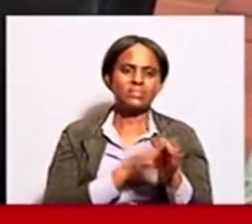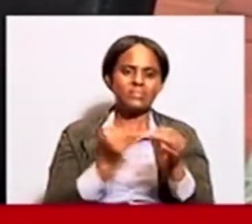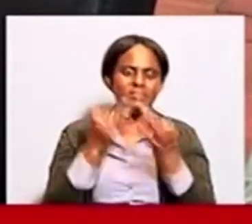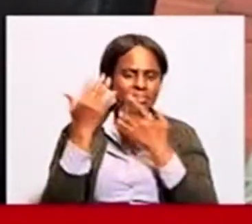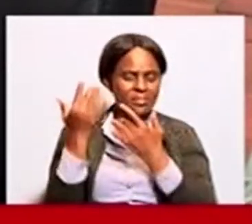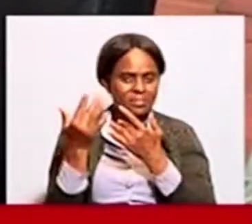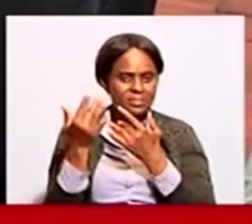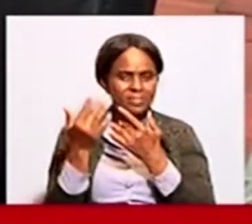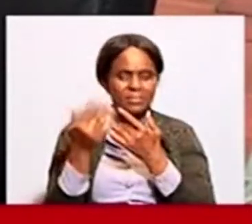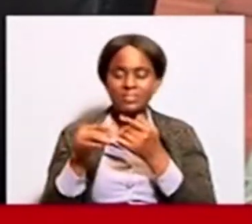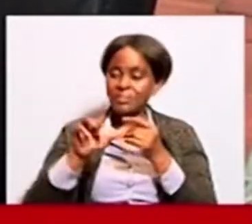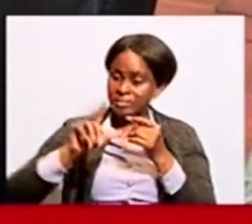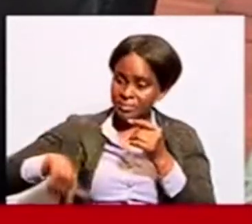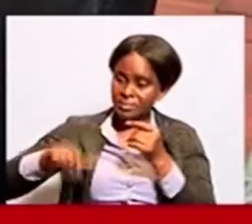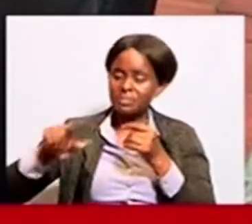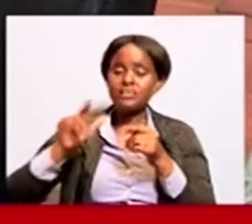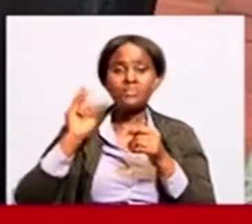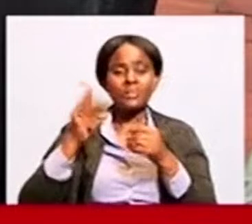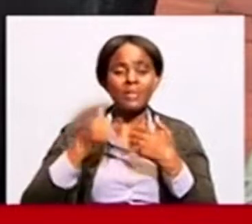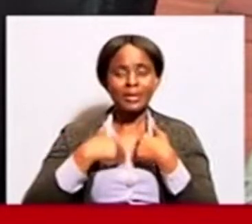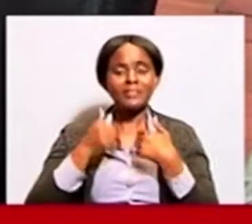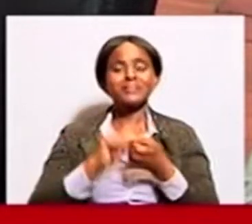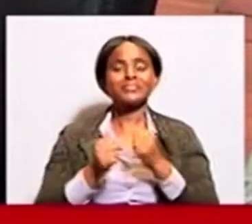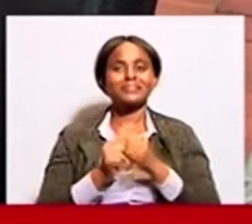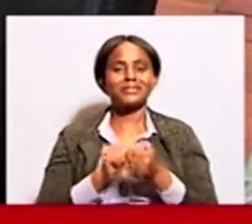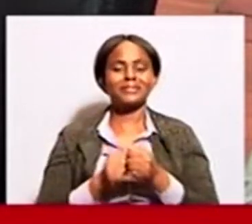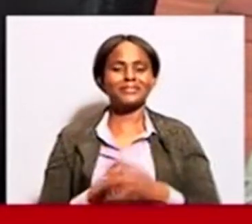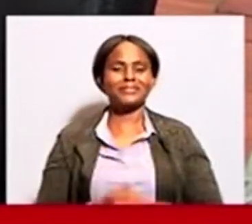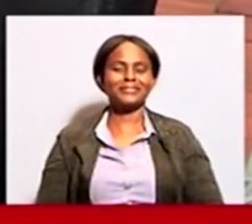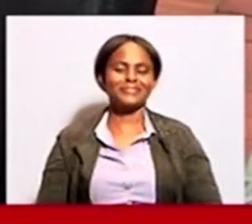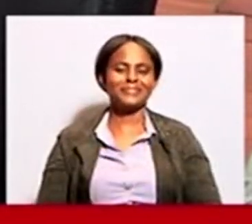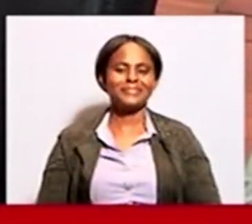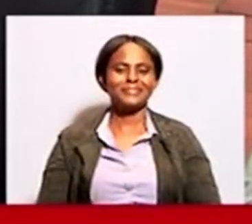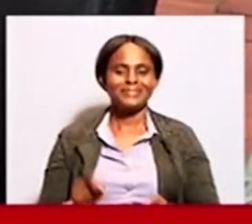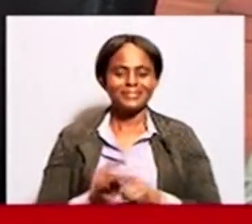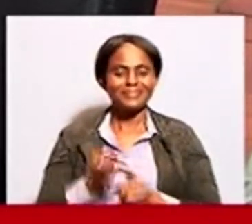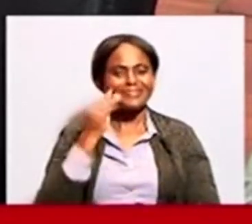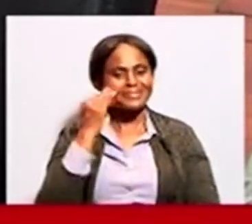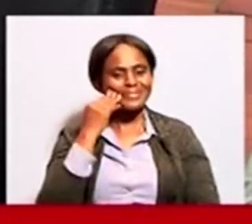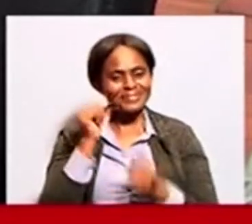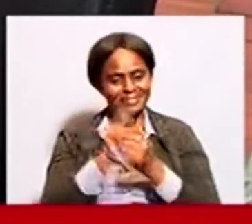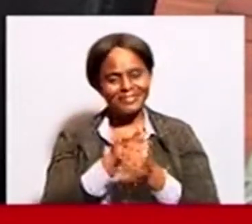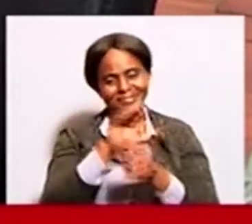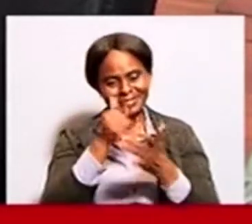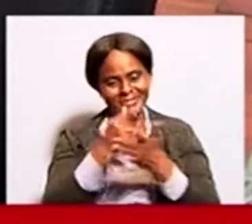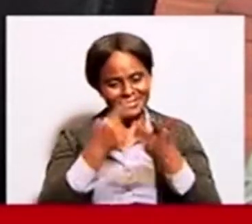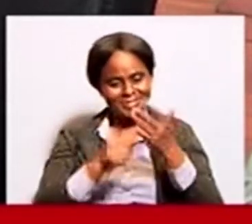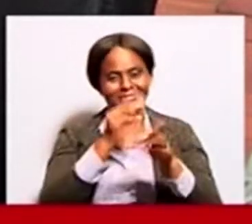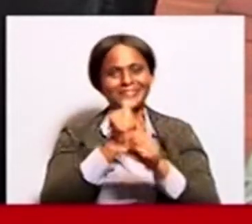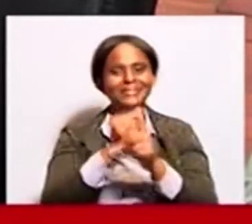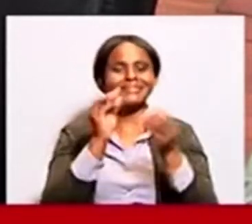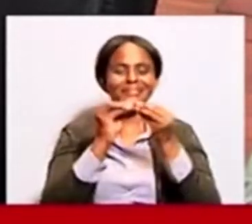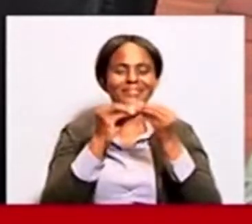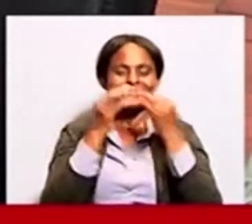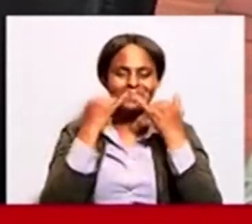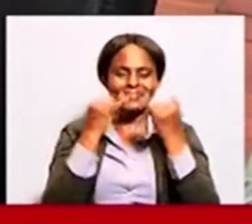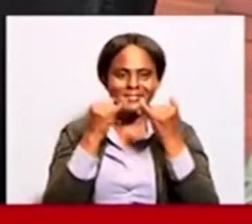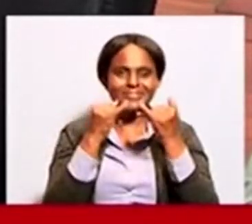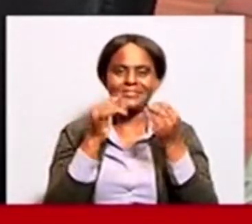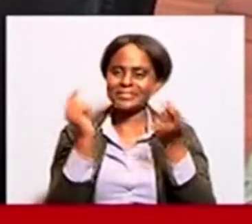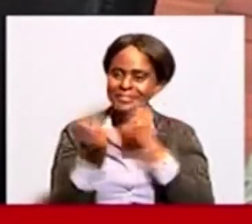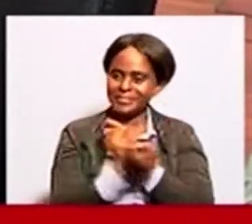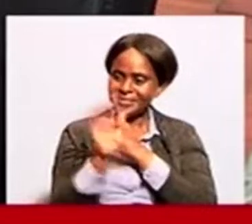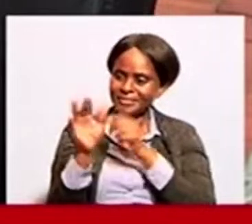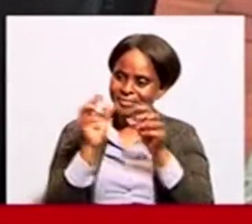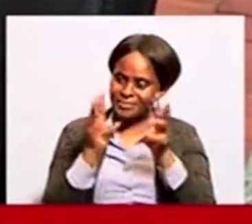vehicle? Mwasala, you've been in problems. So we speak with these emotions. We receive a lot of information. Change your